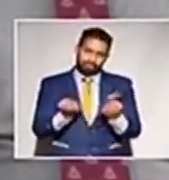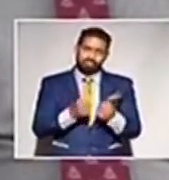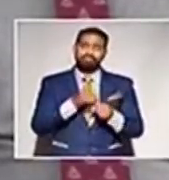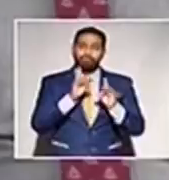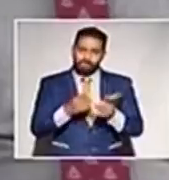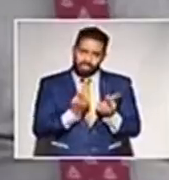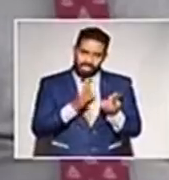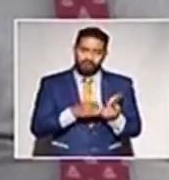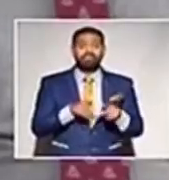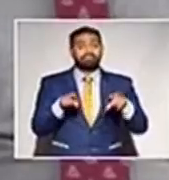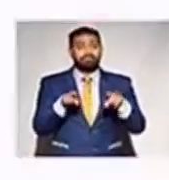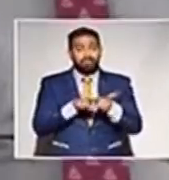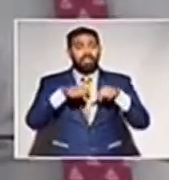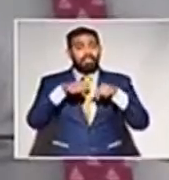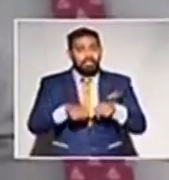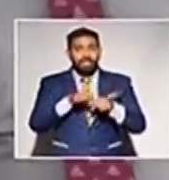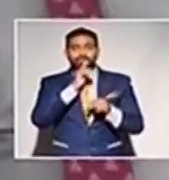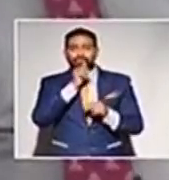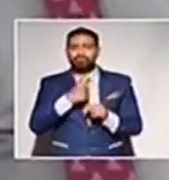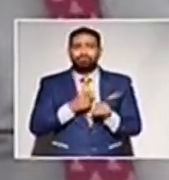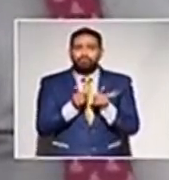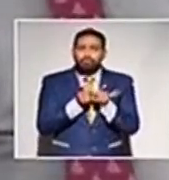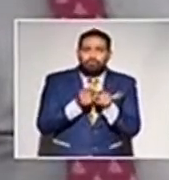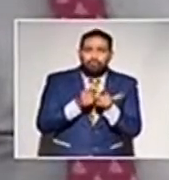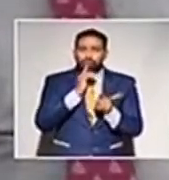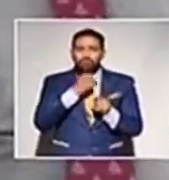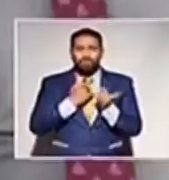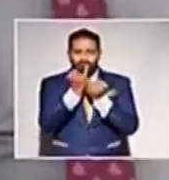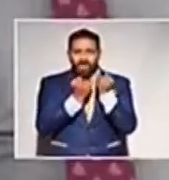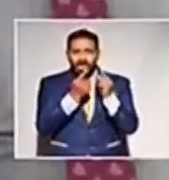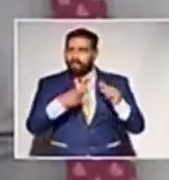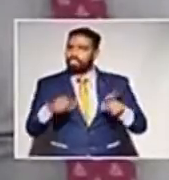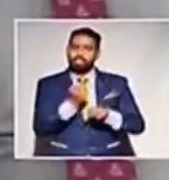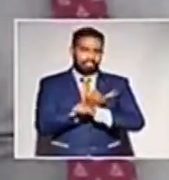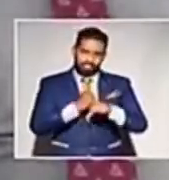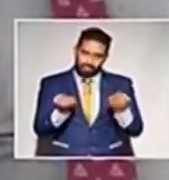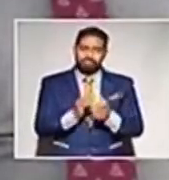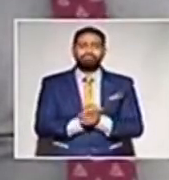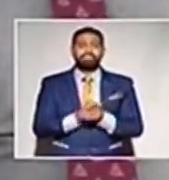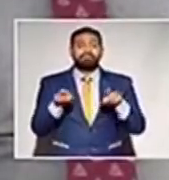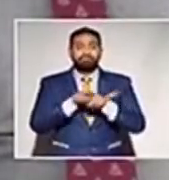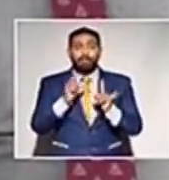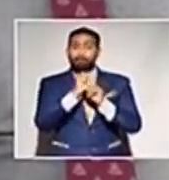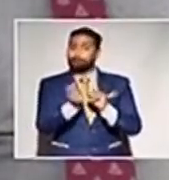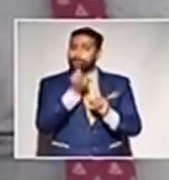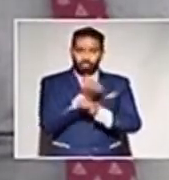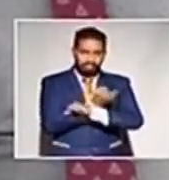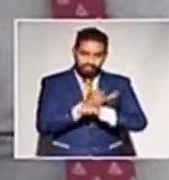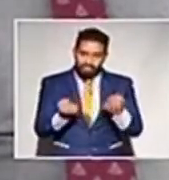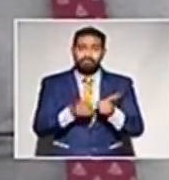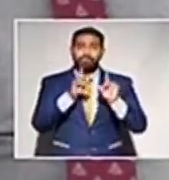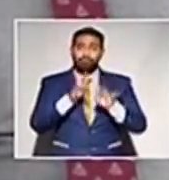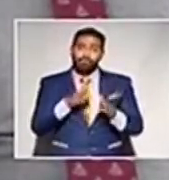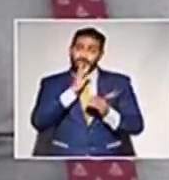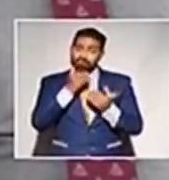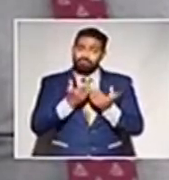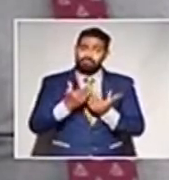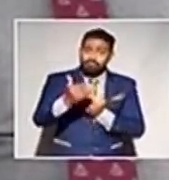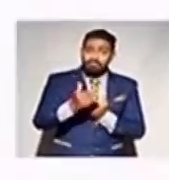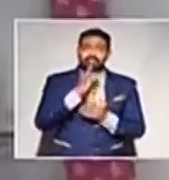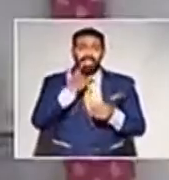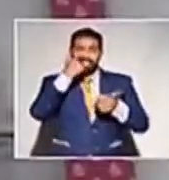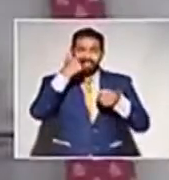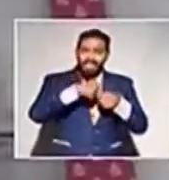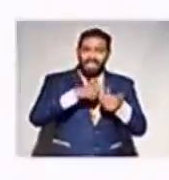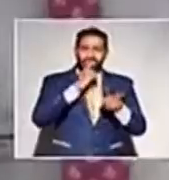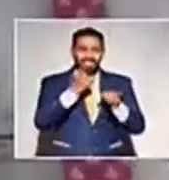urinary catheters as well. Nowadays there is even a shortage of Panadol. This will be a worse crisis than the fuel or gas shortage, since this